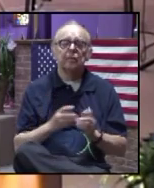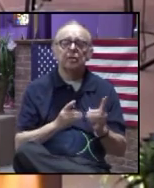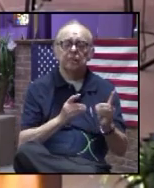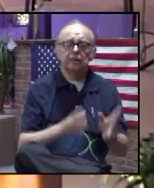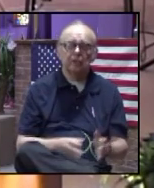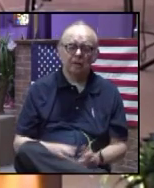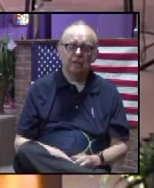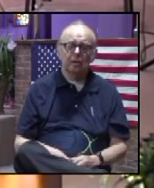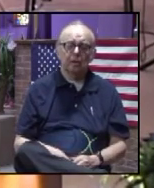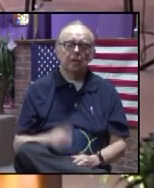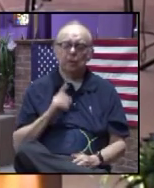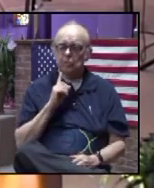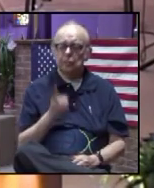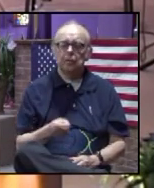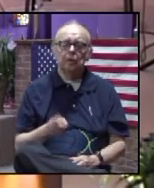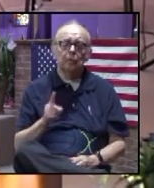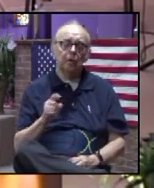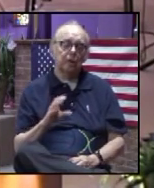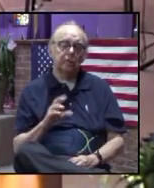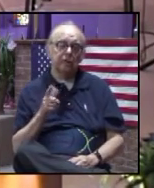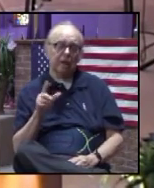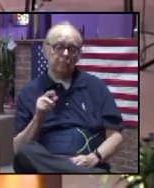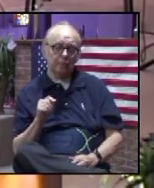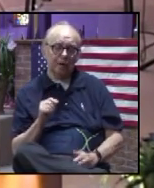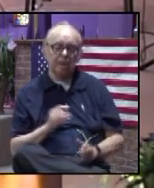It was actually 120.